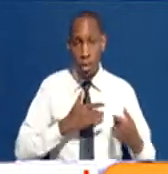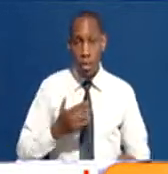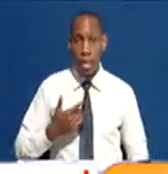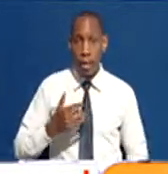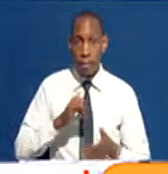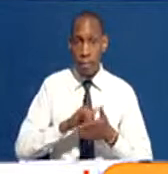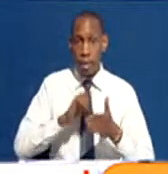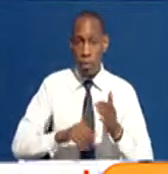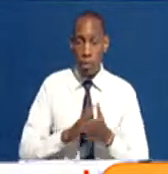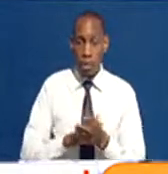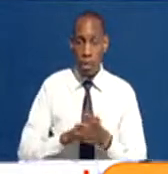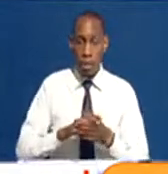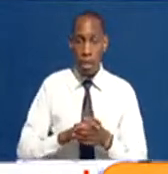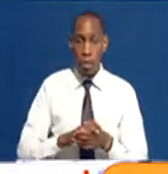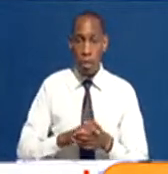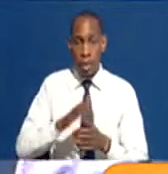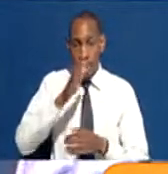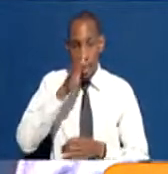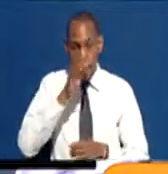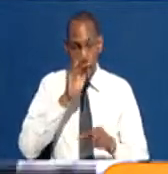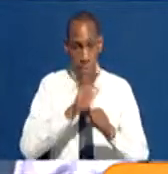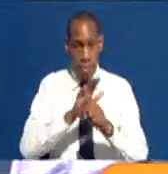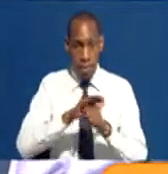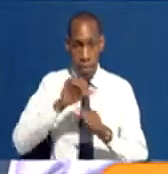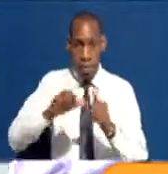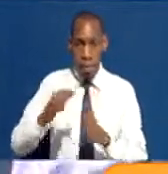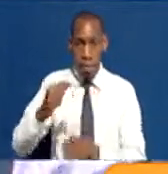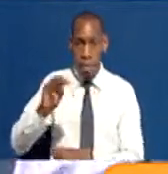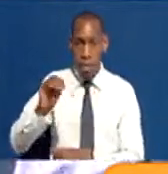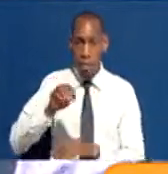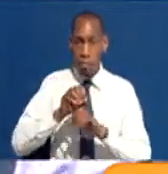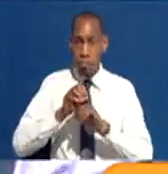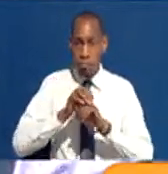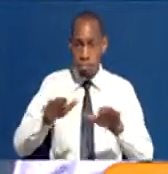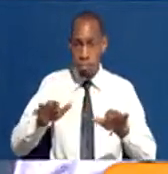that lots of lies about GMOs have been spread widely, and this may affect